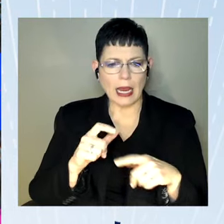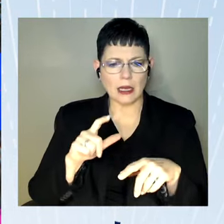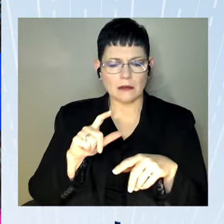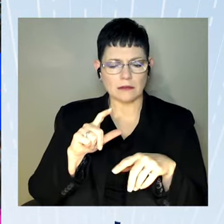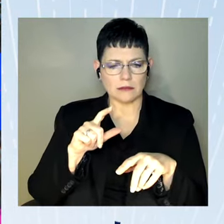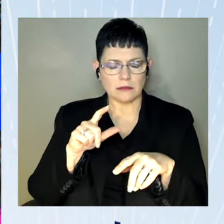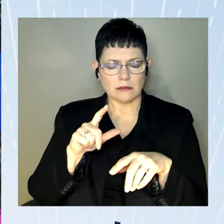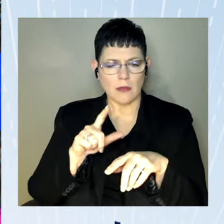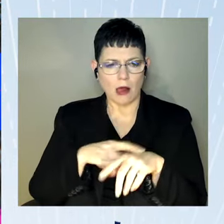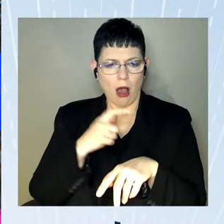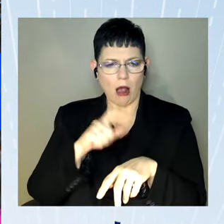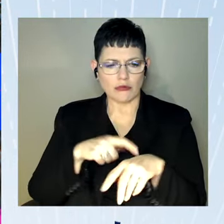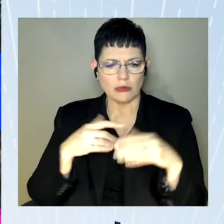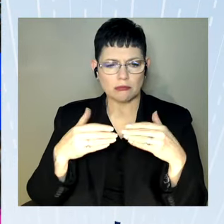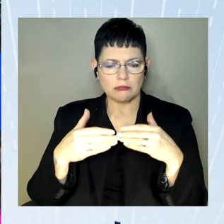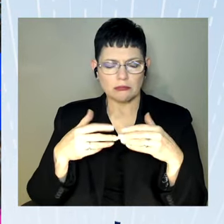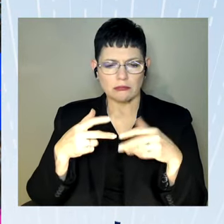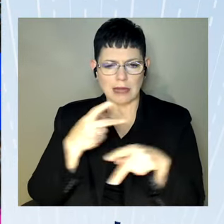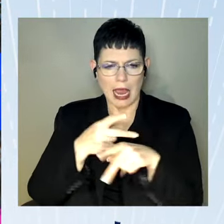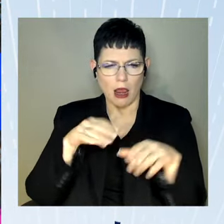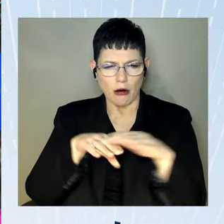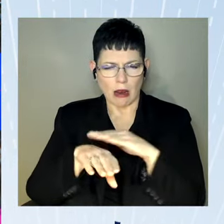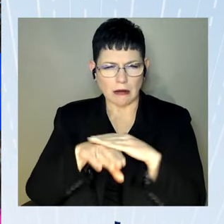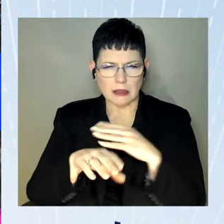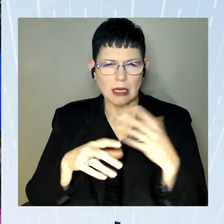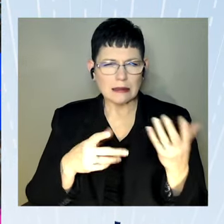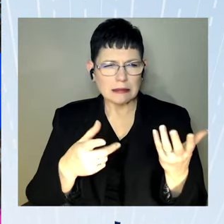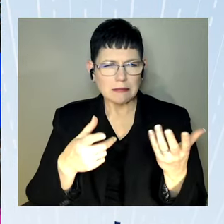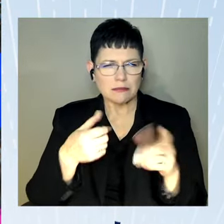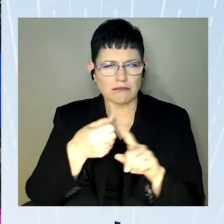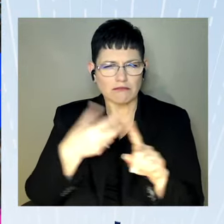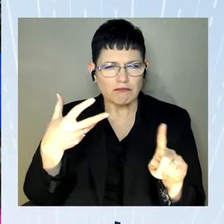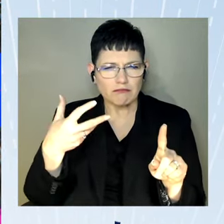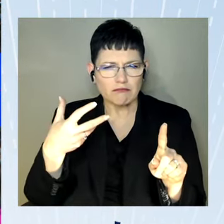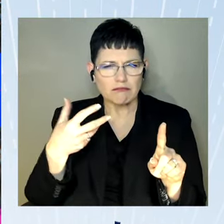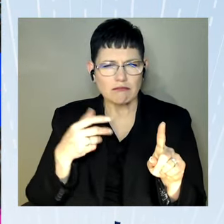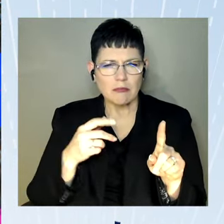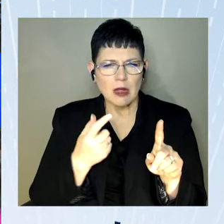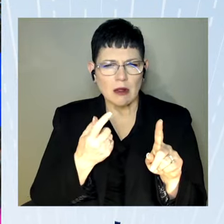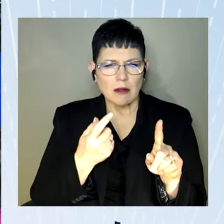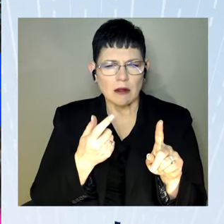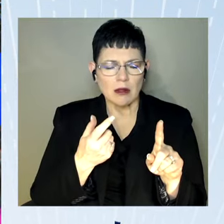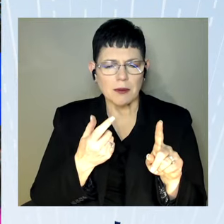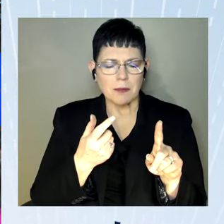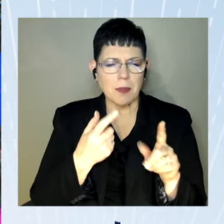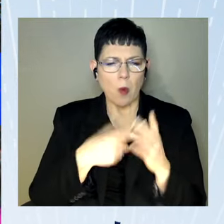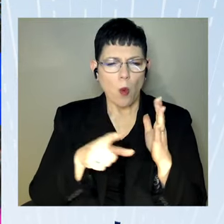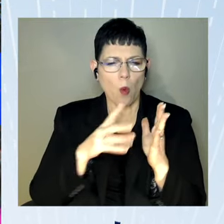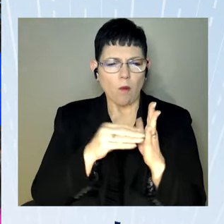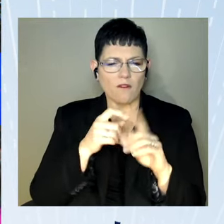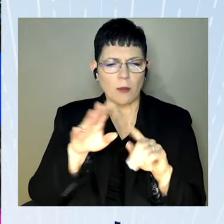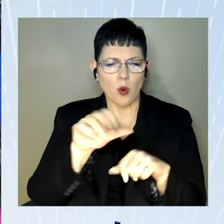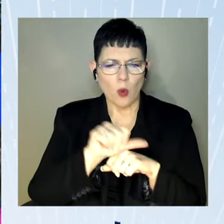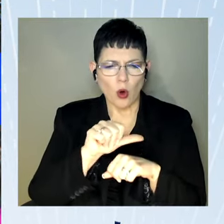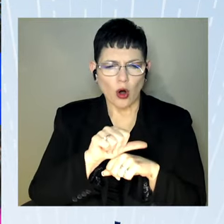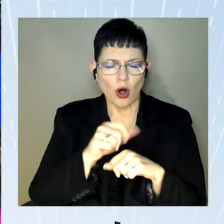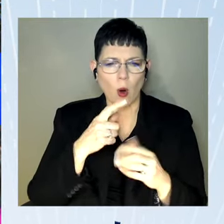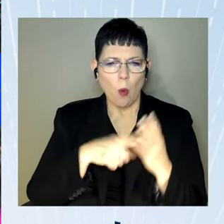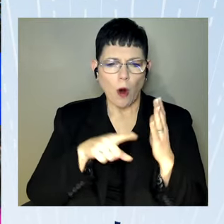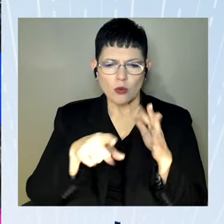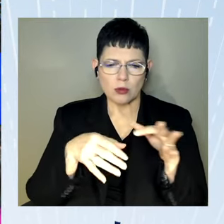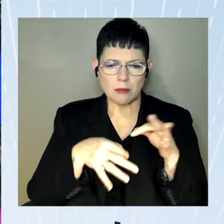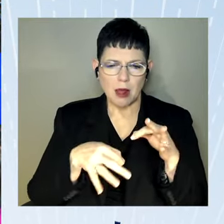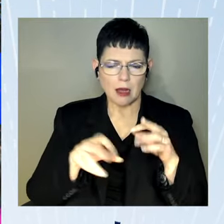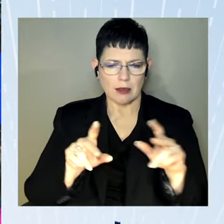and supports. So can you just tell us a bit more about what you've learned from your work and what you tell caregivers you